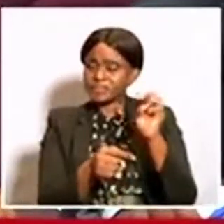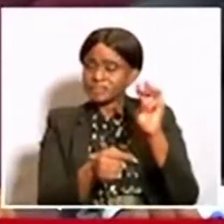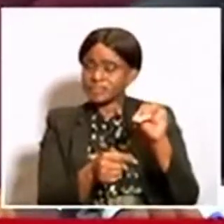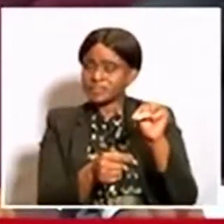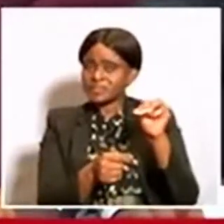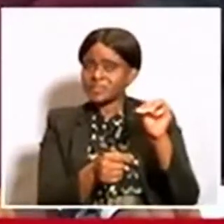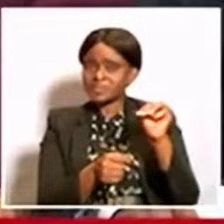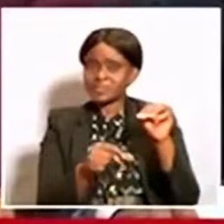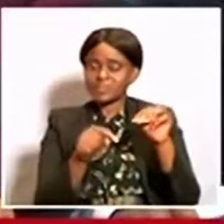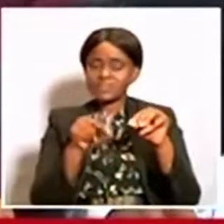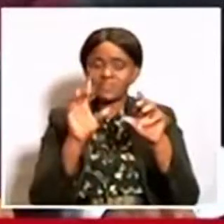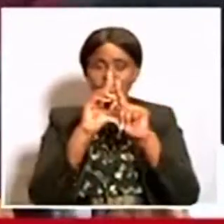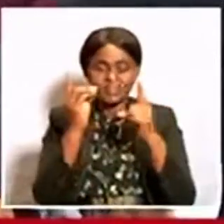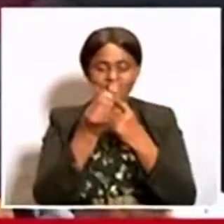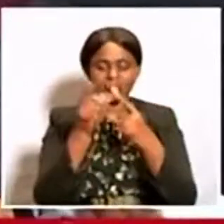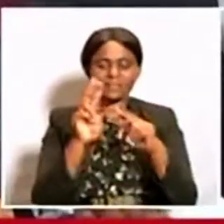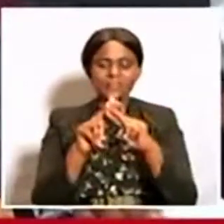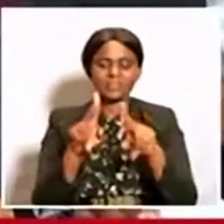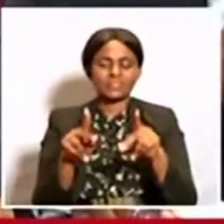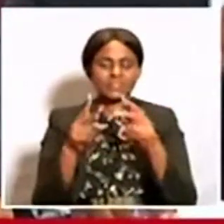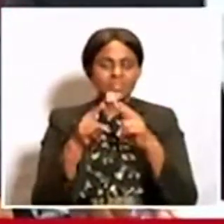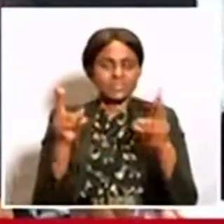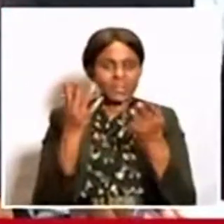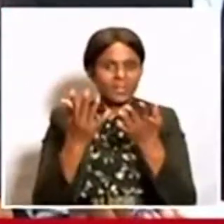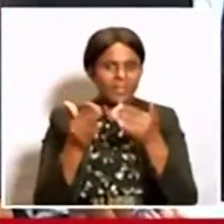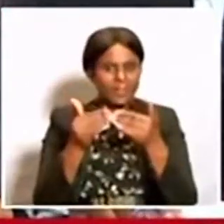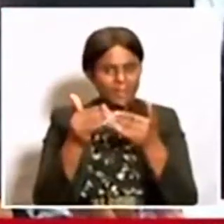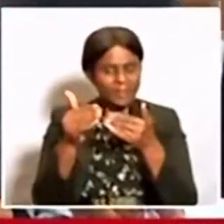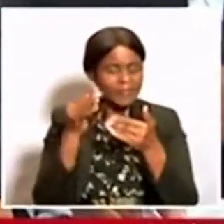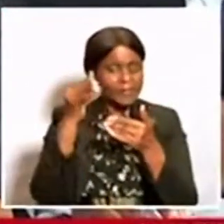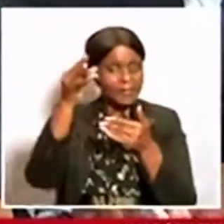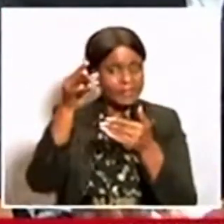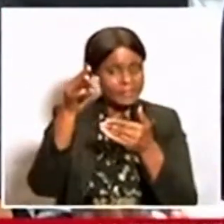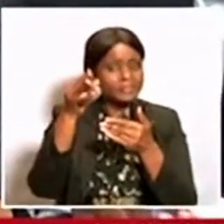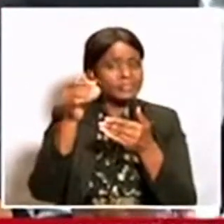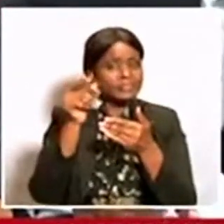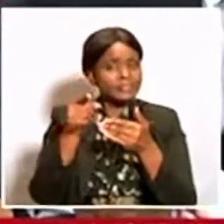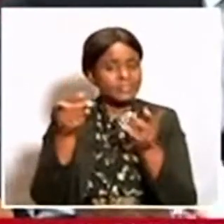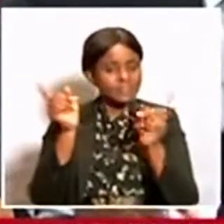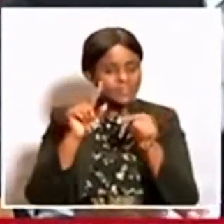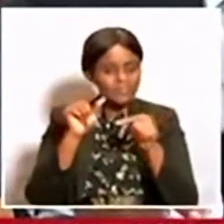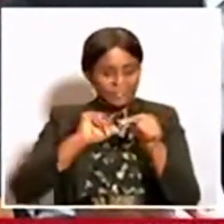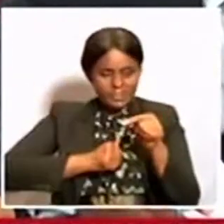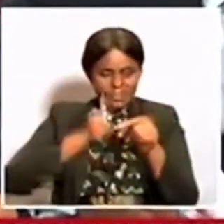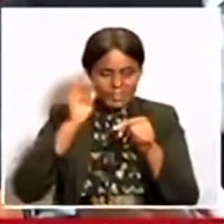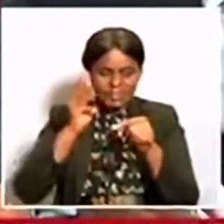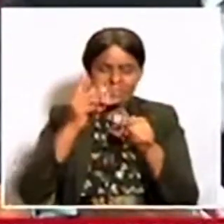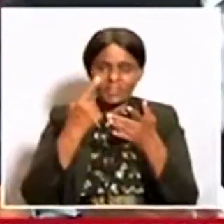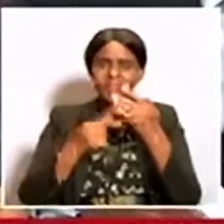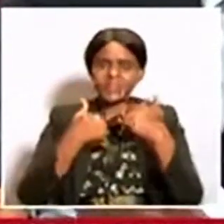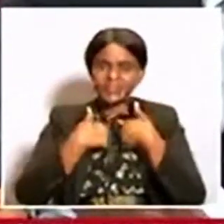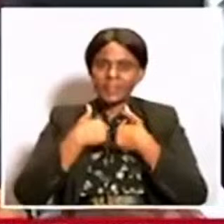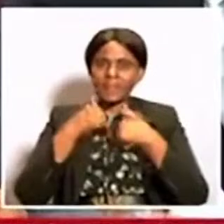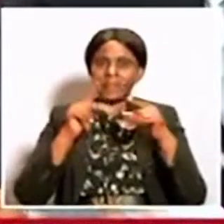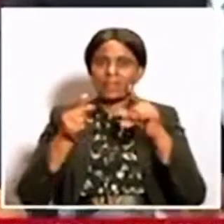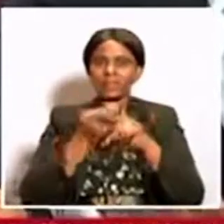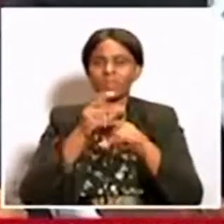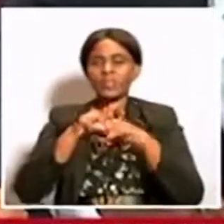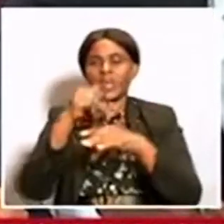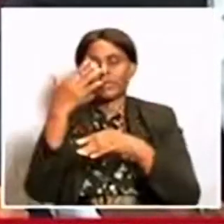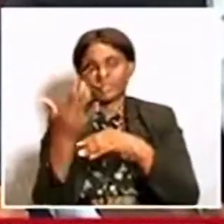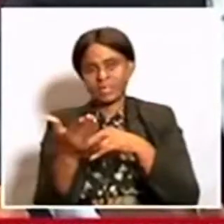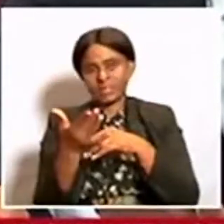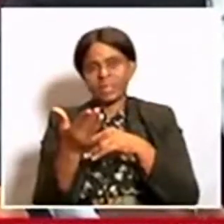Mshindamo district chair. So maybe going forward, maybe that's when we shall be considering people that are coming from